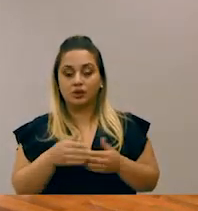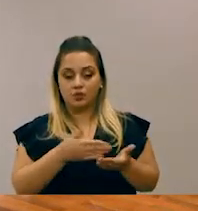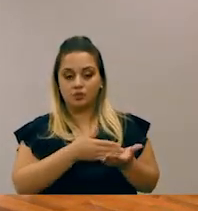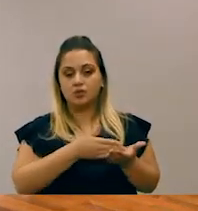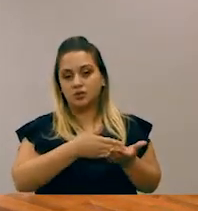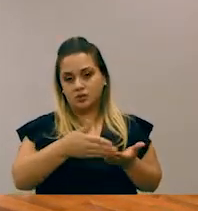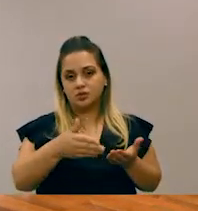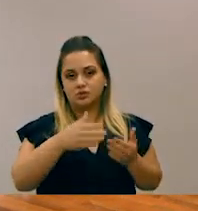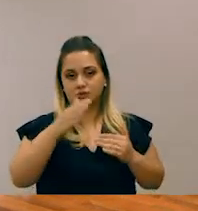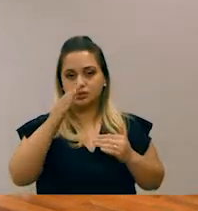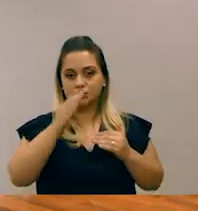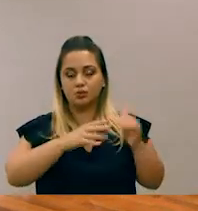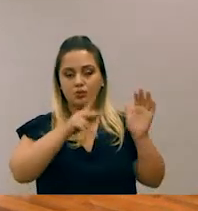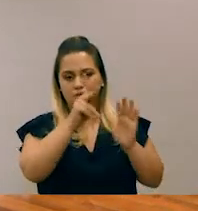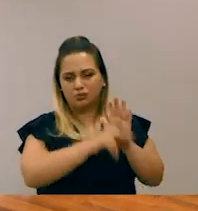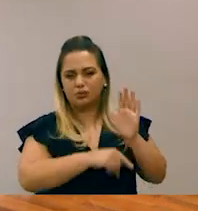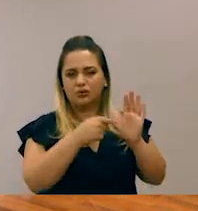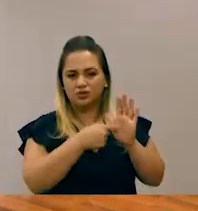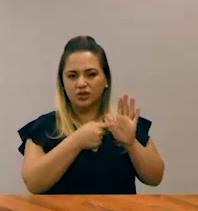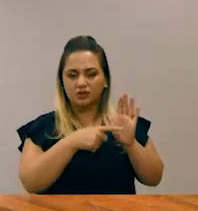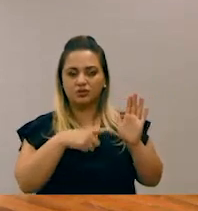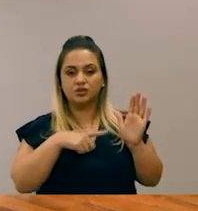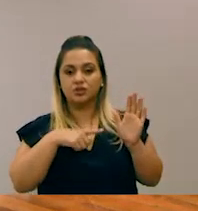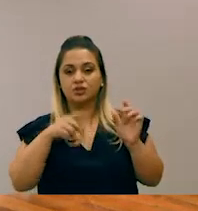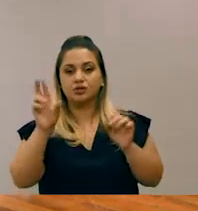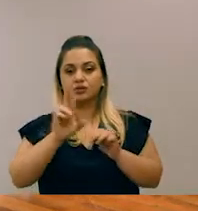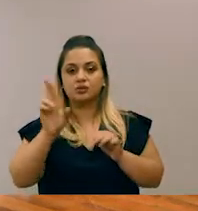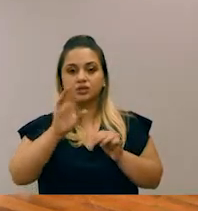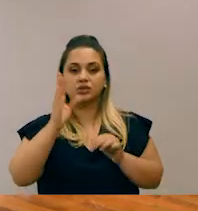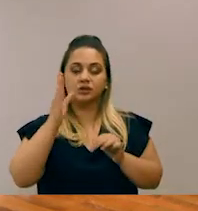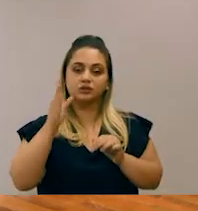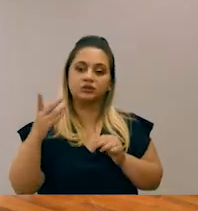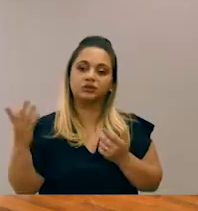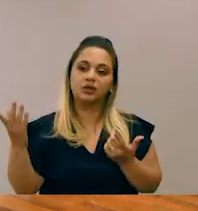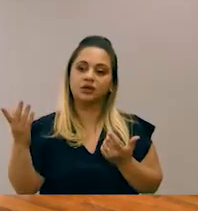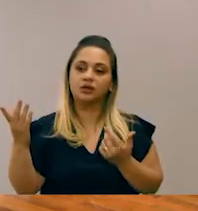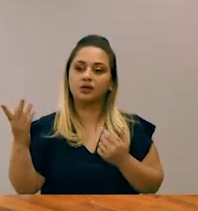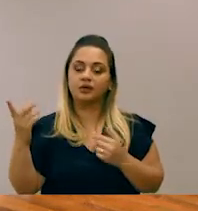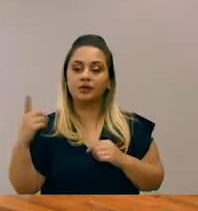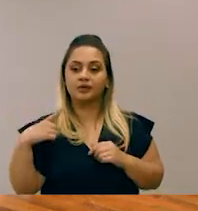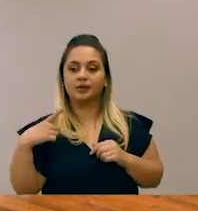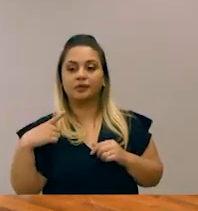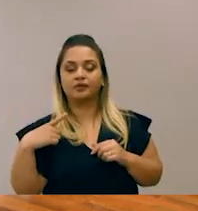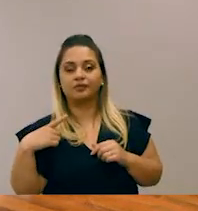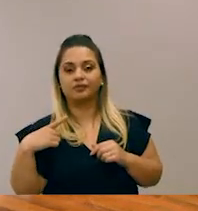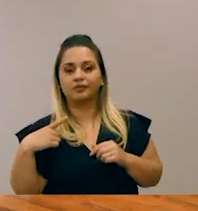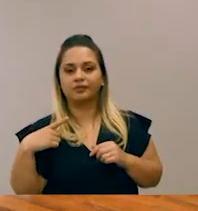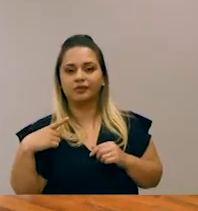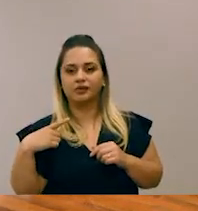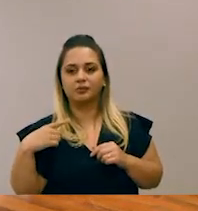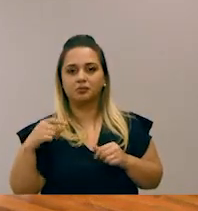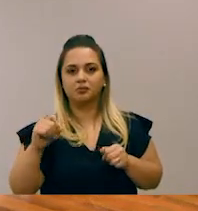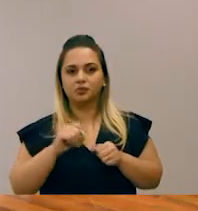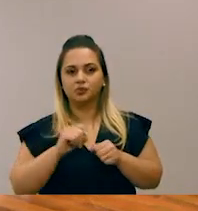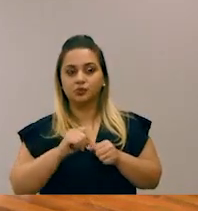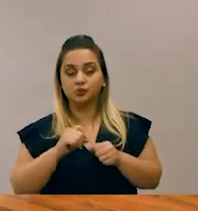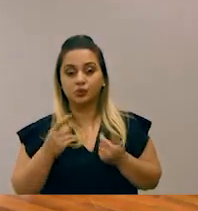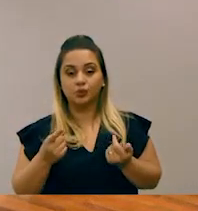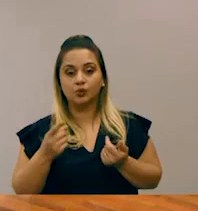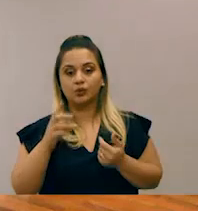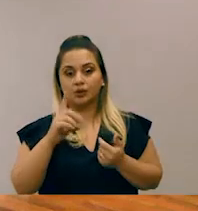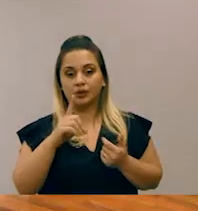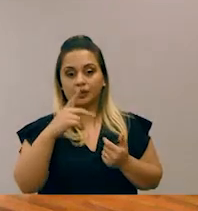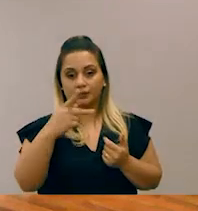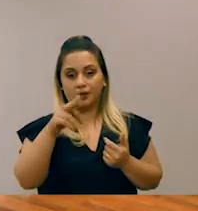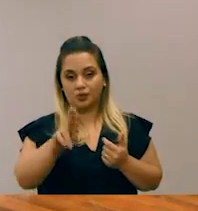So when I started the project, we had carried out some POCs, POCs, and